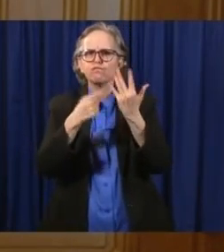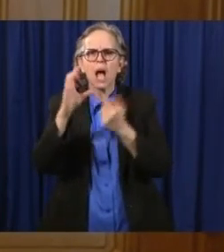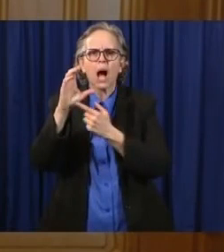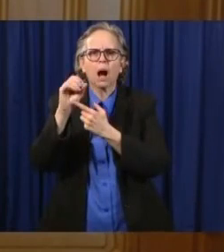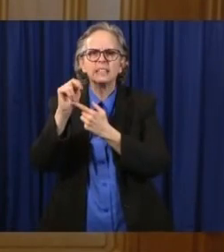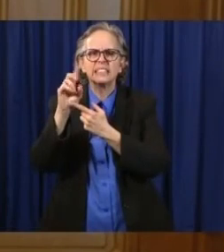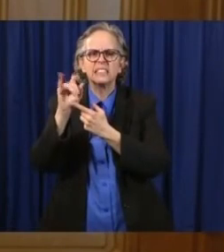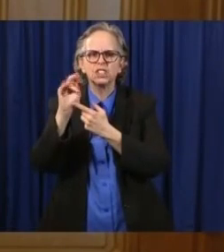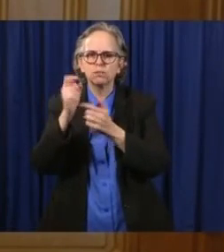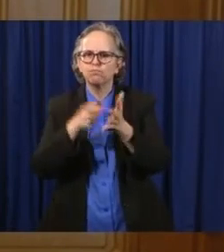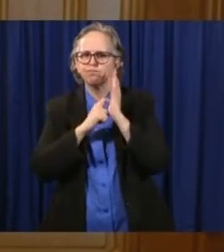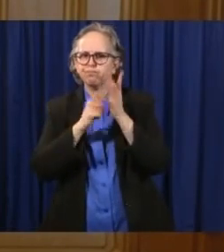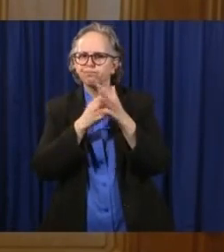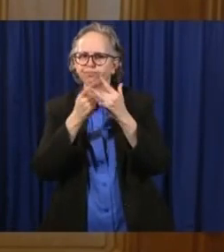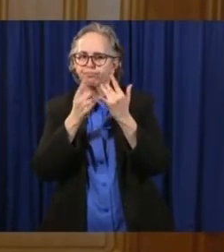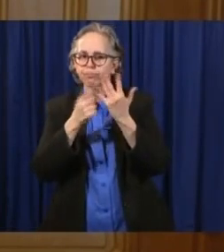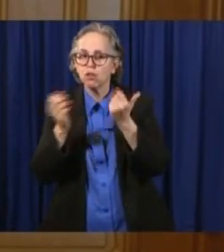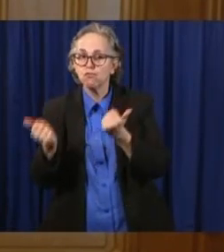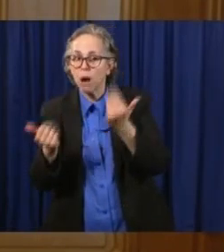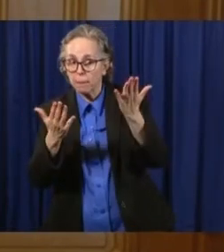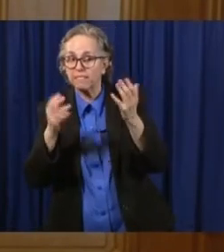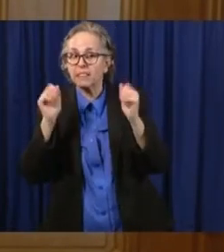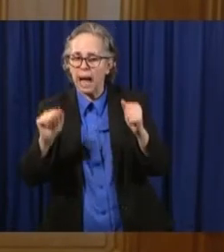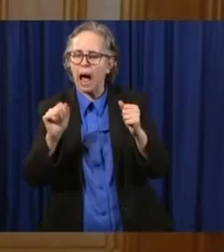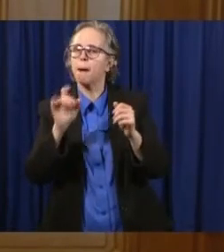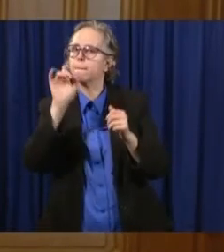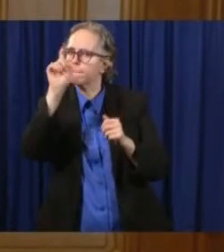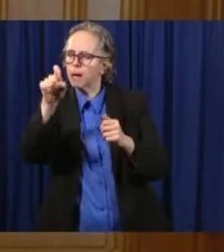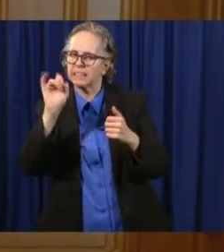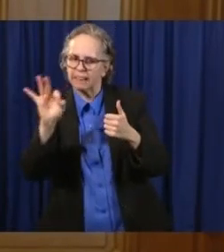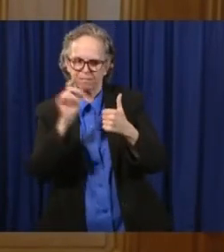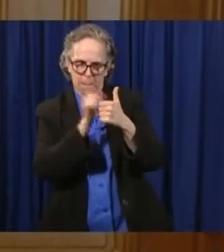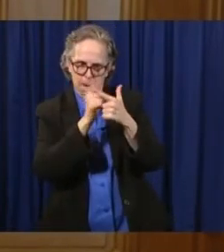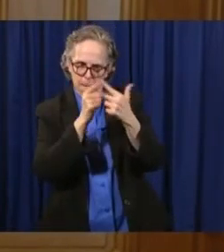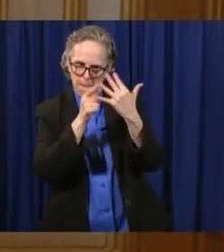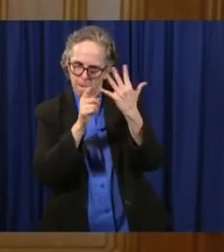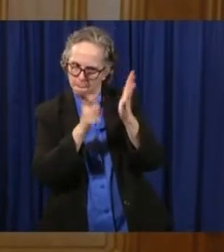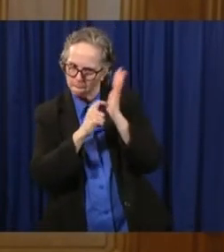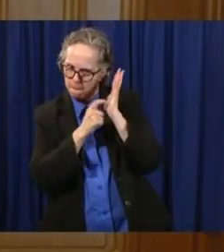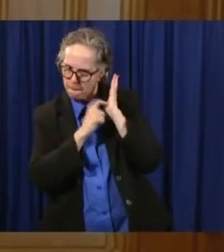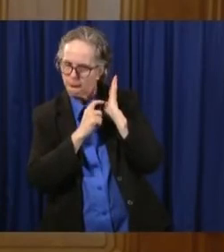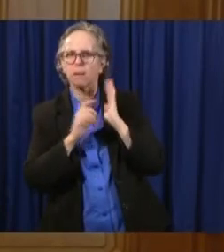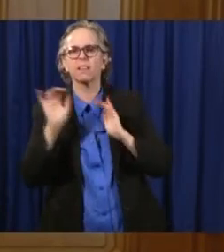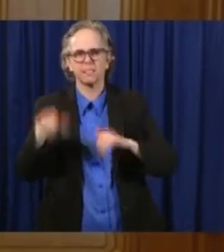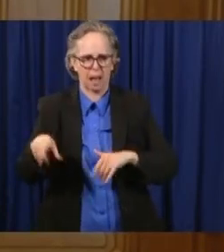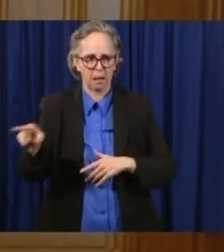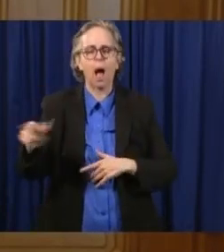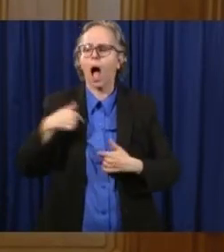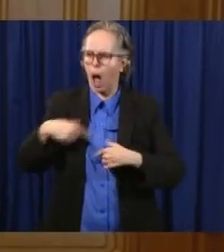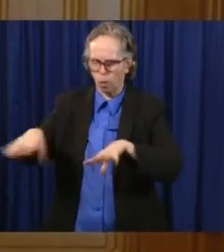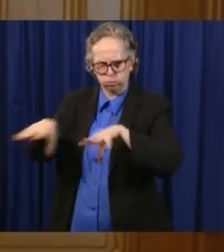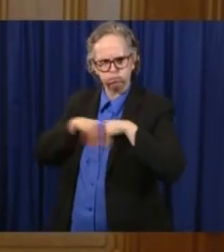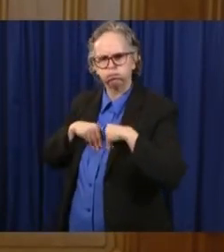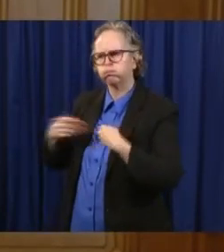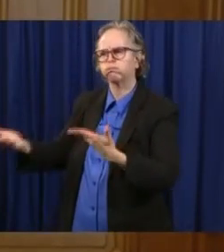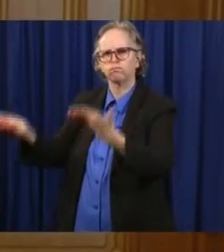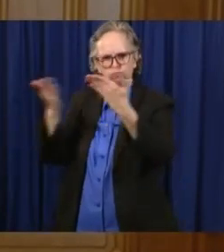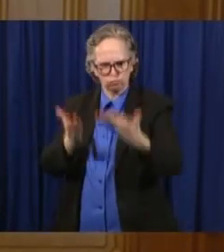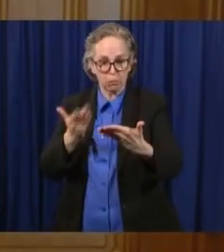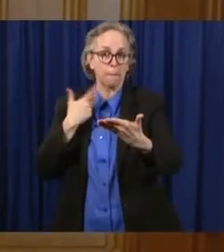should be let out. There may be, we would expect to have, certainly on some of them, conditions that will be